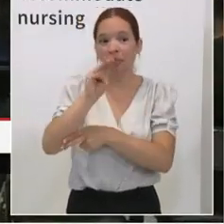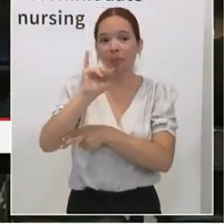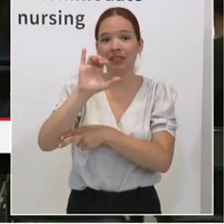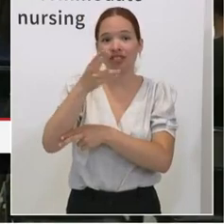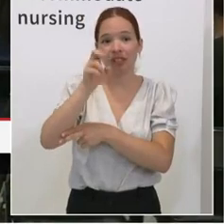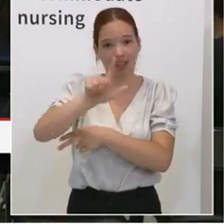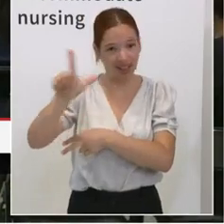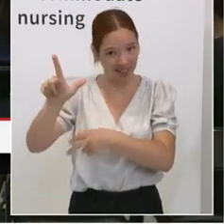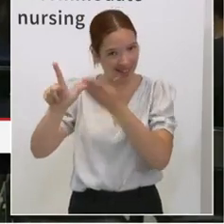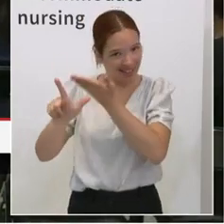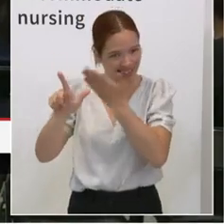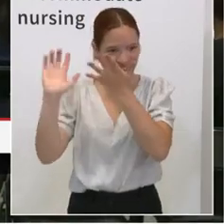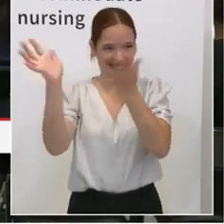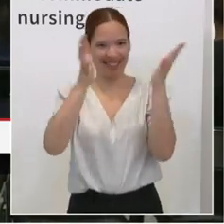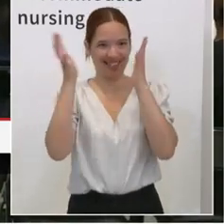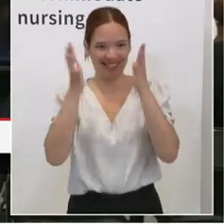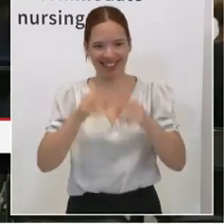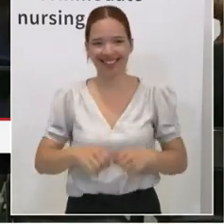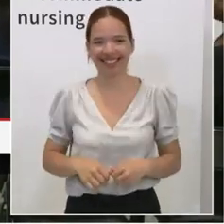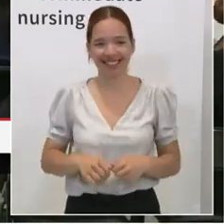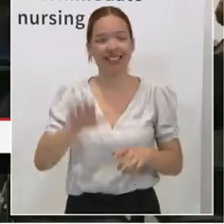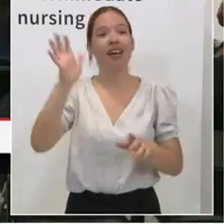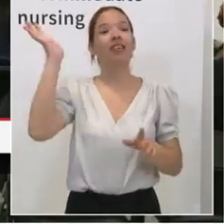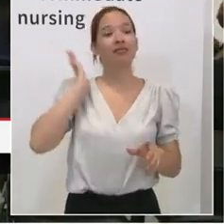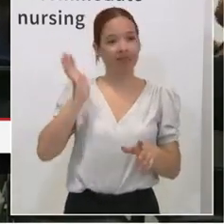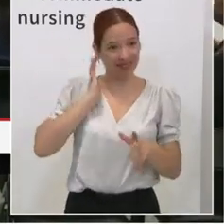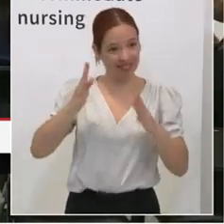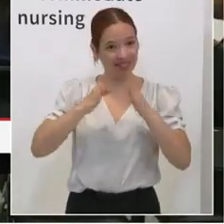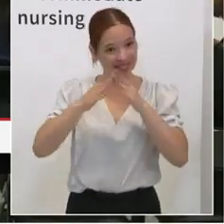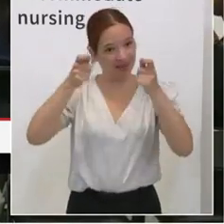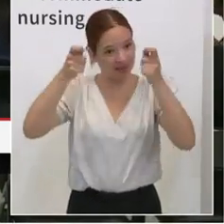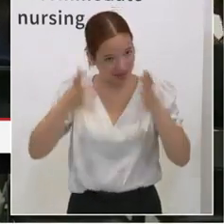Rashad Young, the former city administrator for the district.